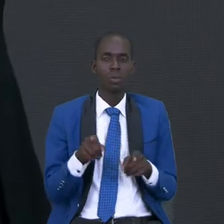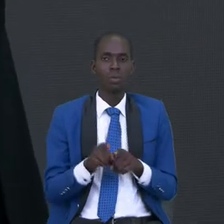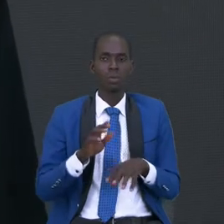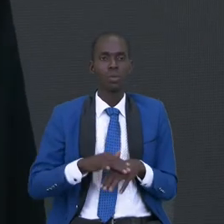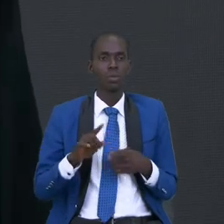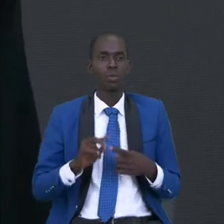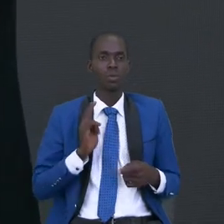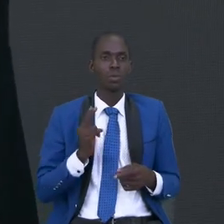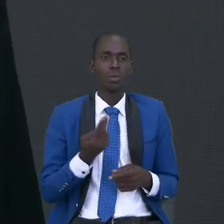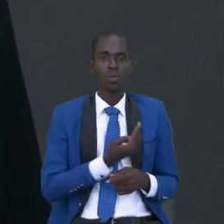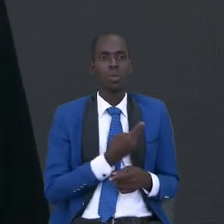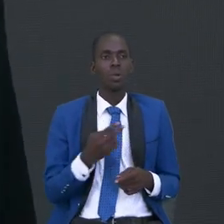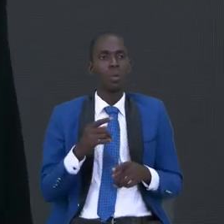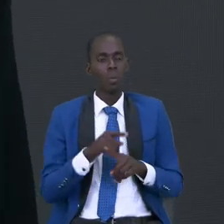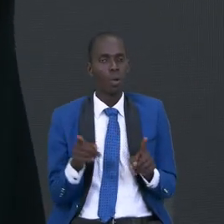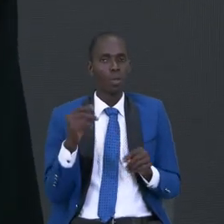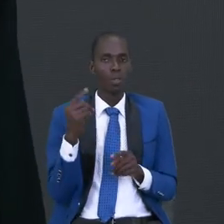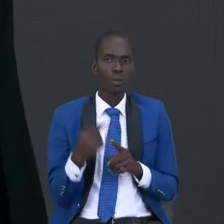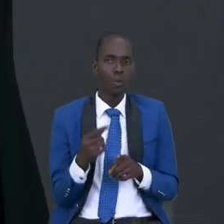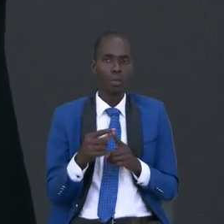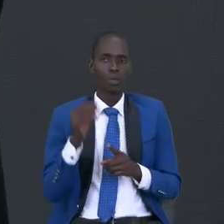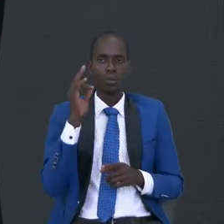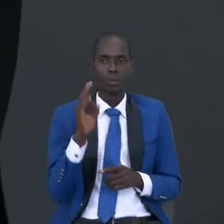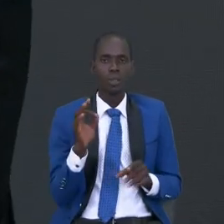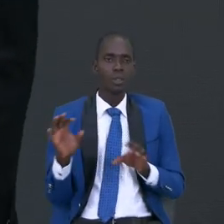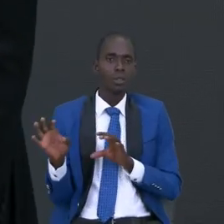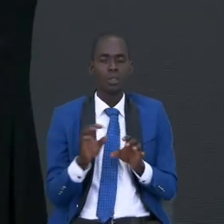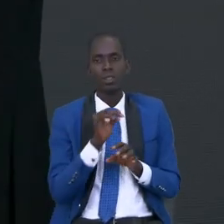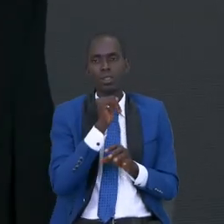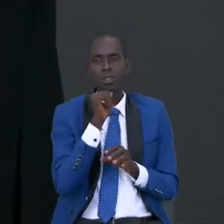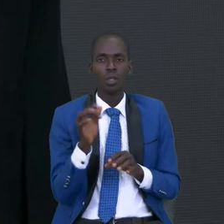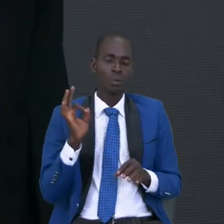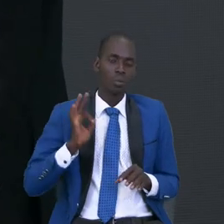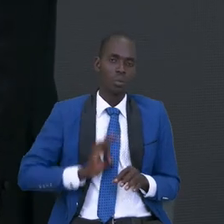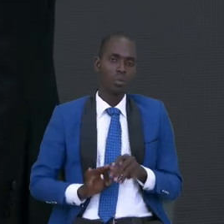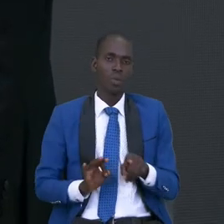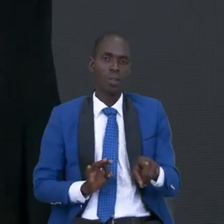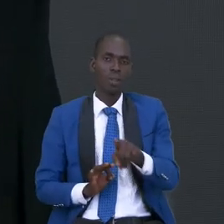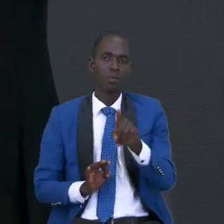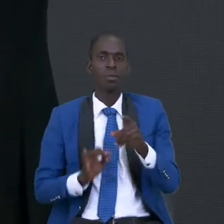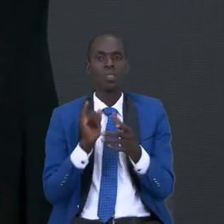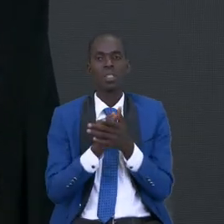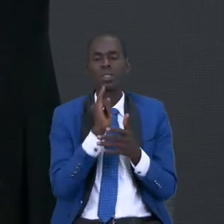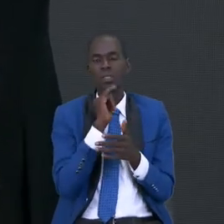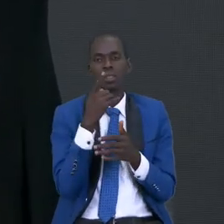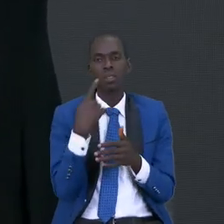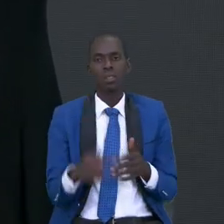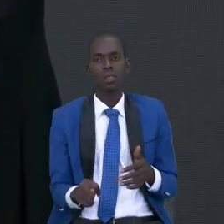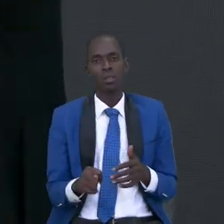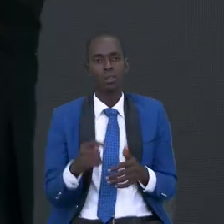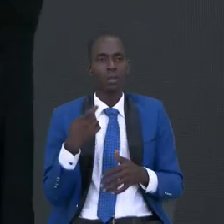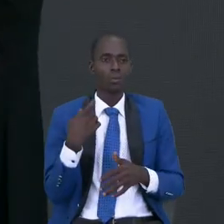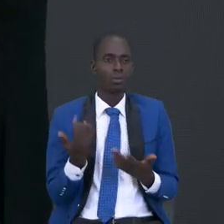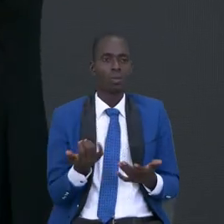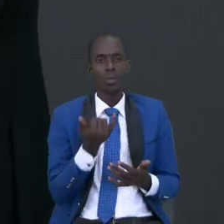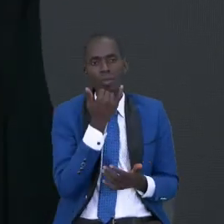the word preached did not profit them. That's the cost of unbelief. That